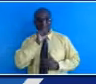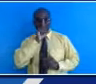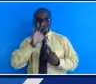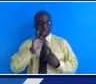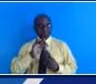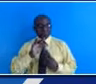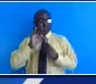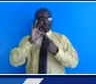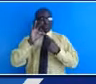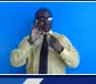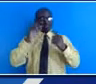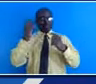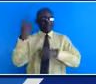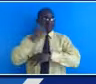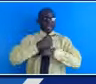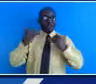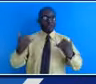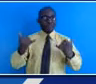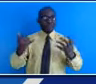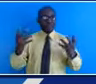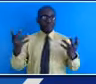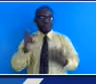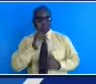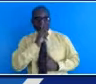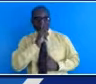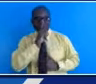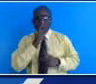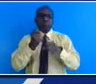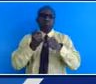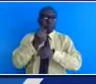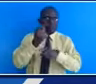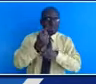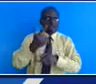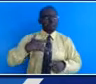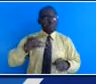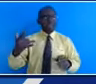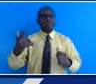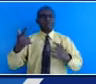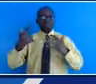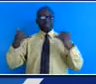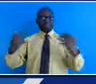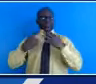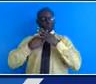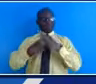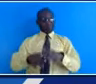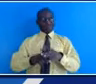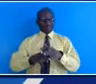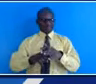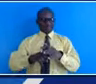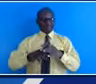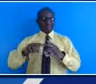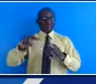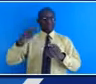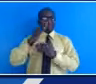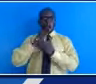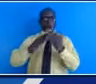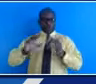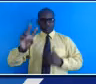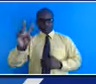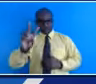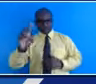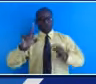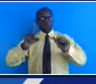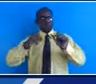Valley region to enter Phase 2 of the reopening after the shutdown created by the coronavirus outbreak. Governor Cuomo